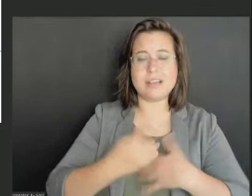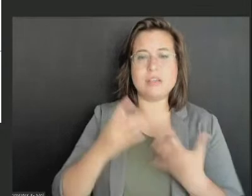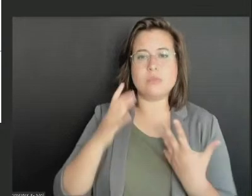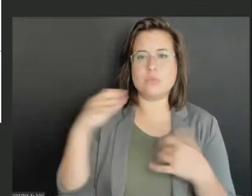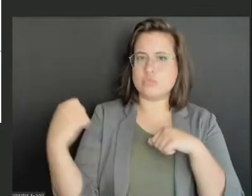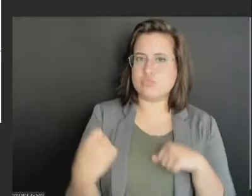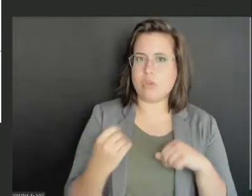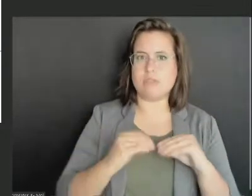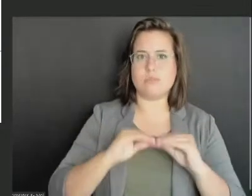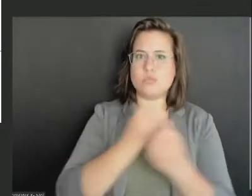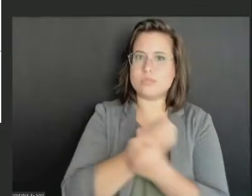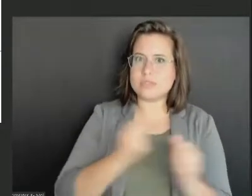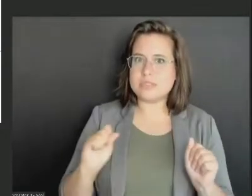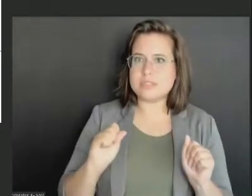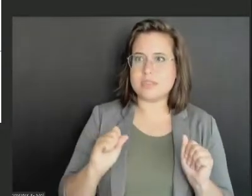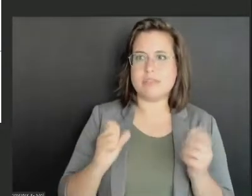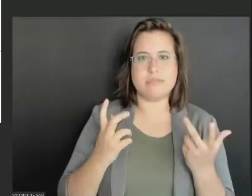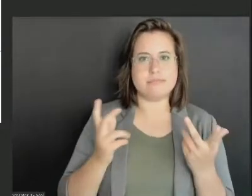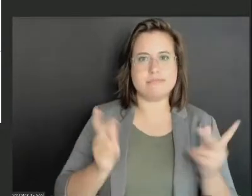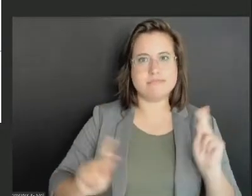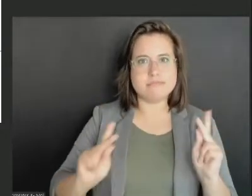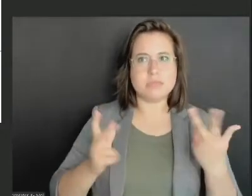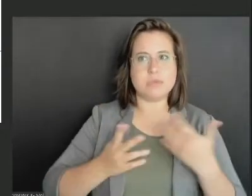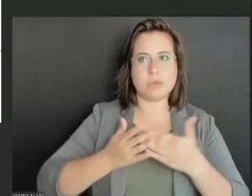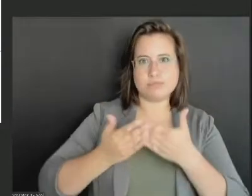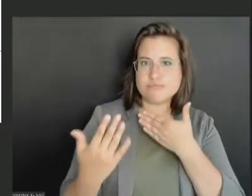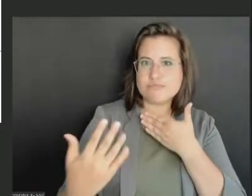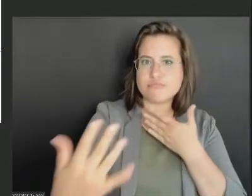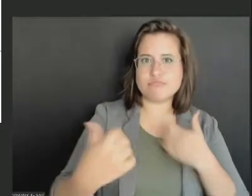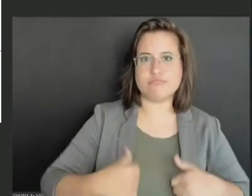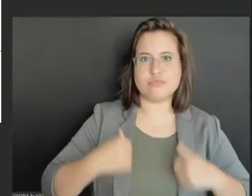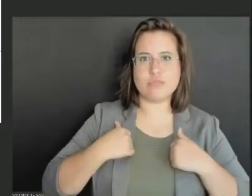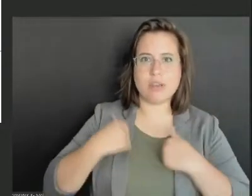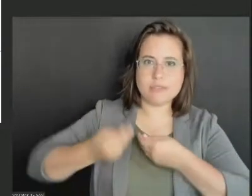safer for those coming in the next generations.